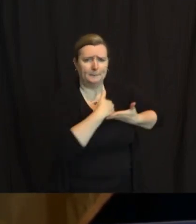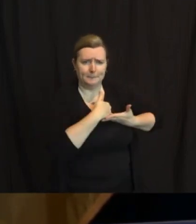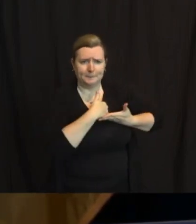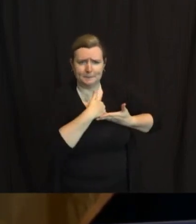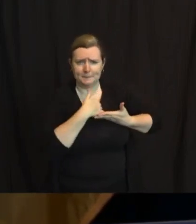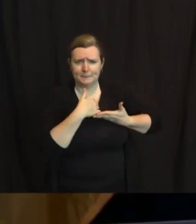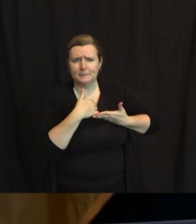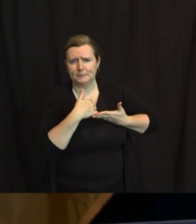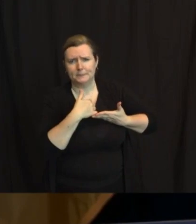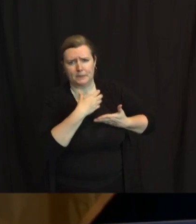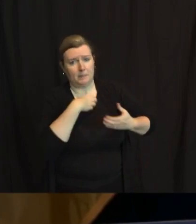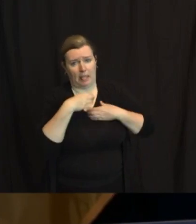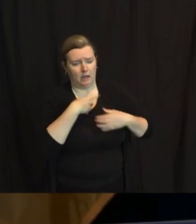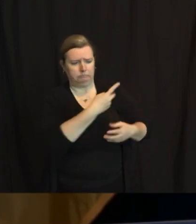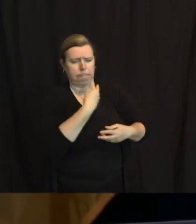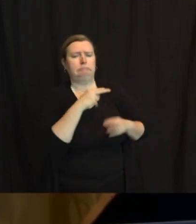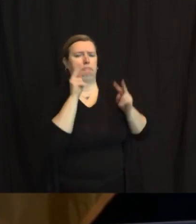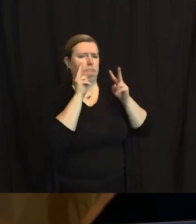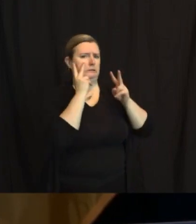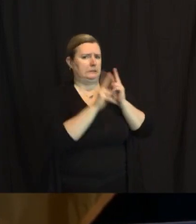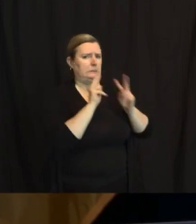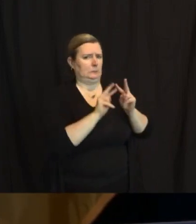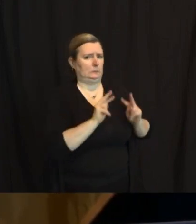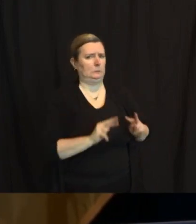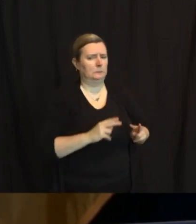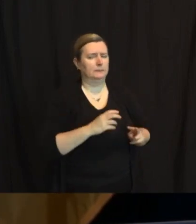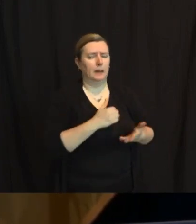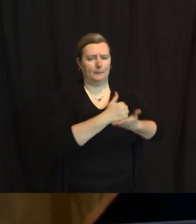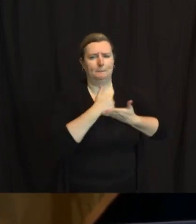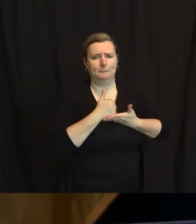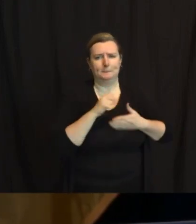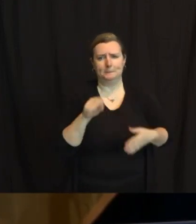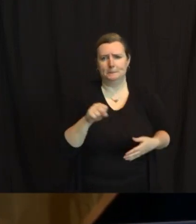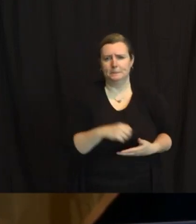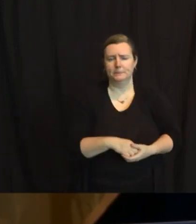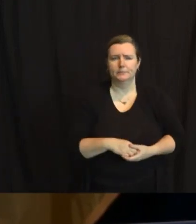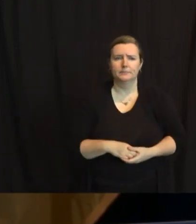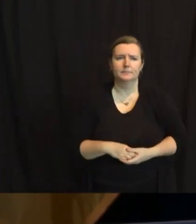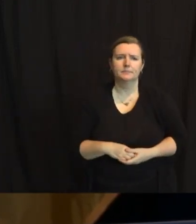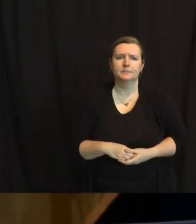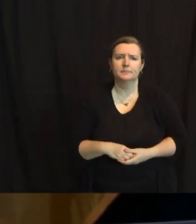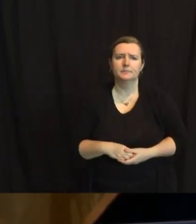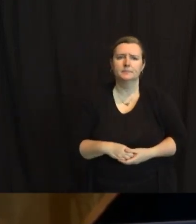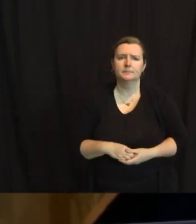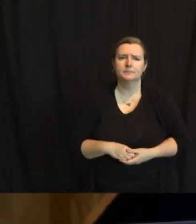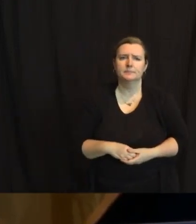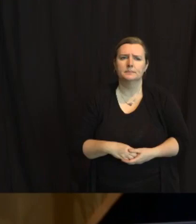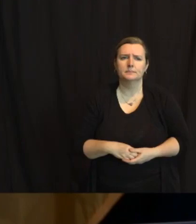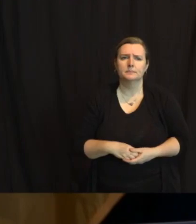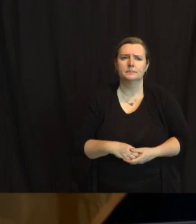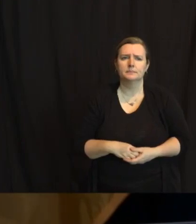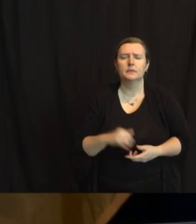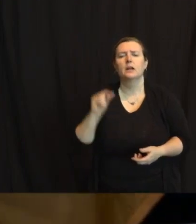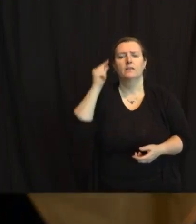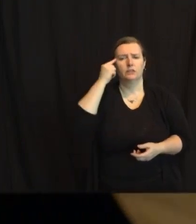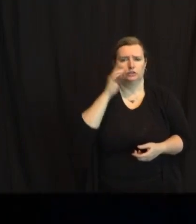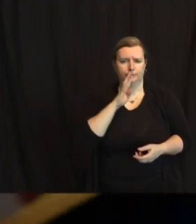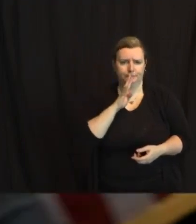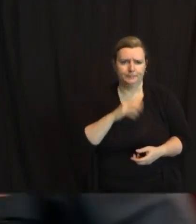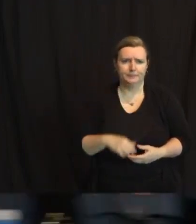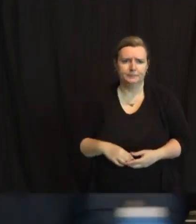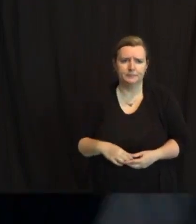a bunch of good questions on unemployment, and Dan can be a part of that. But secondly, also to your point that you started